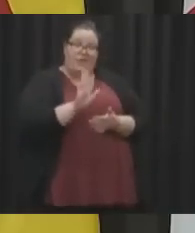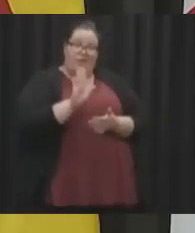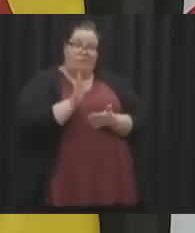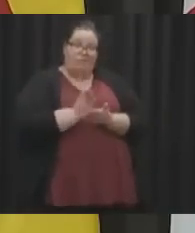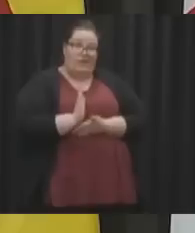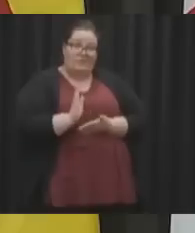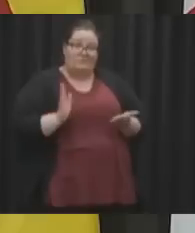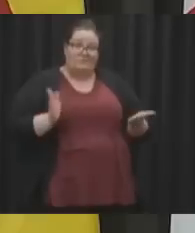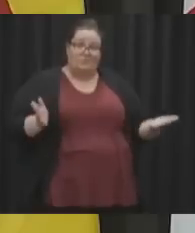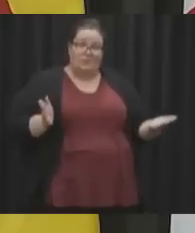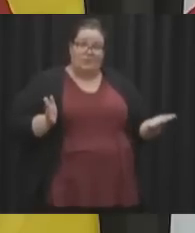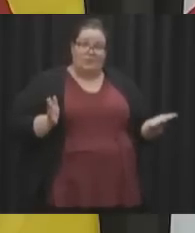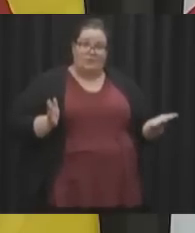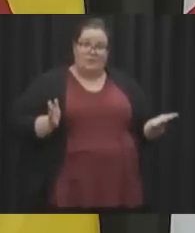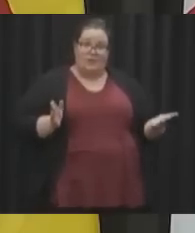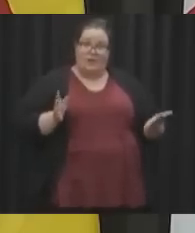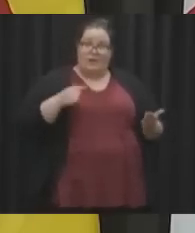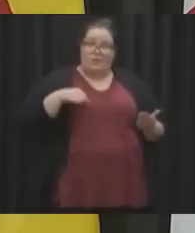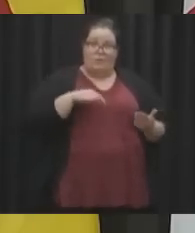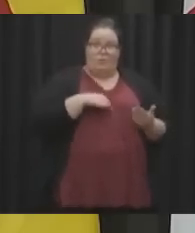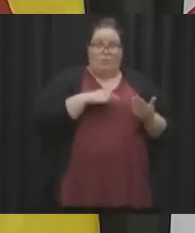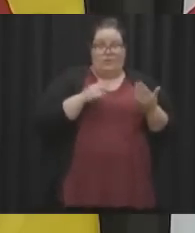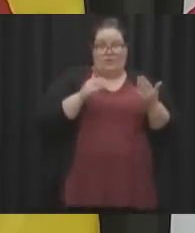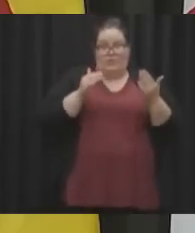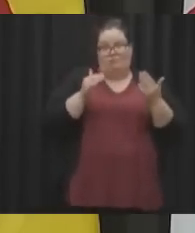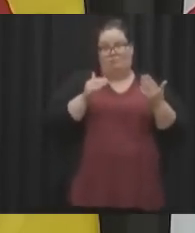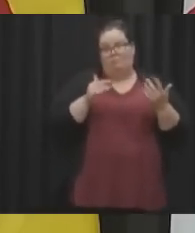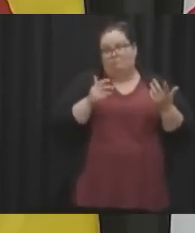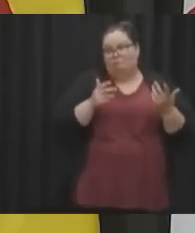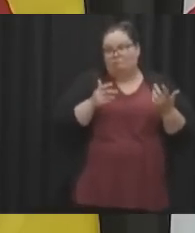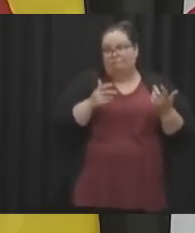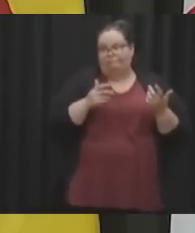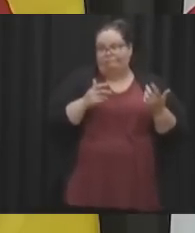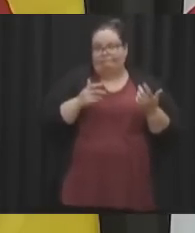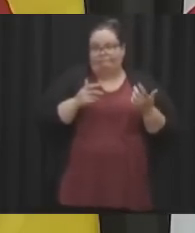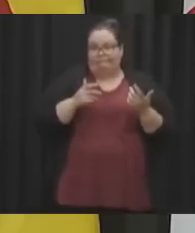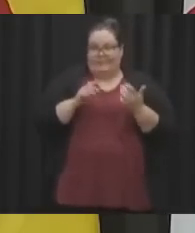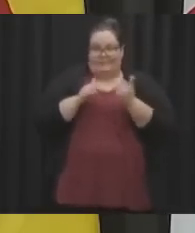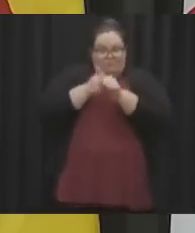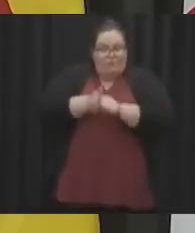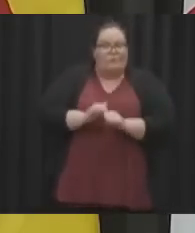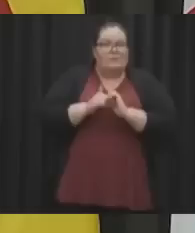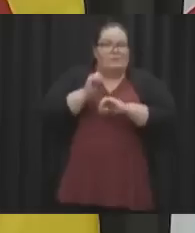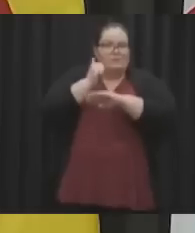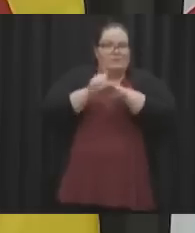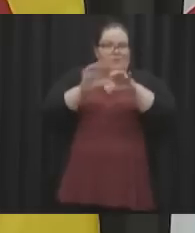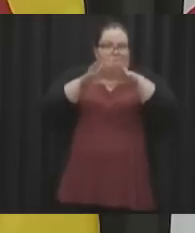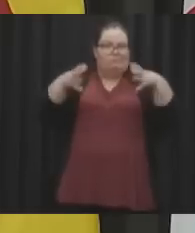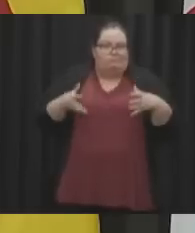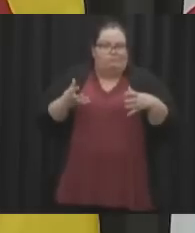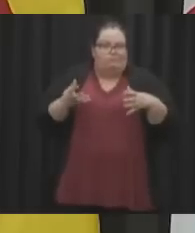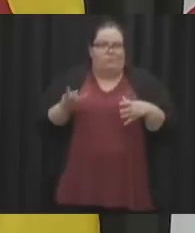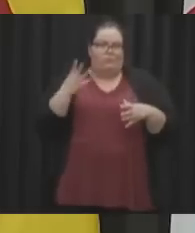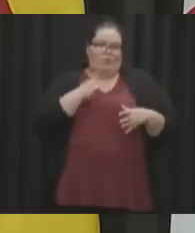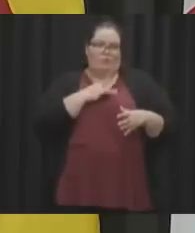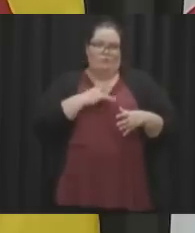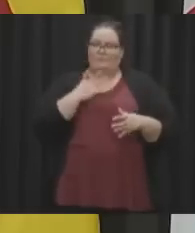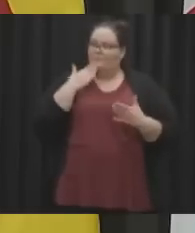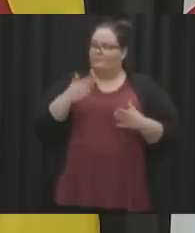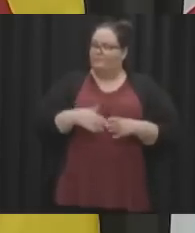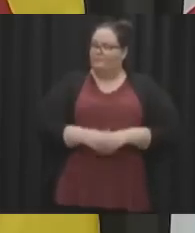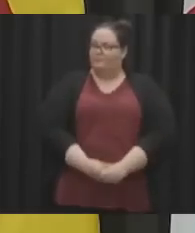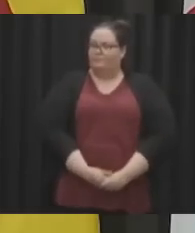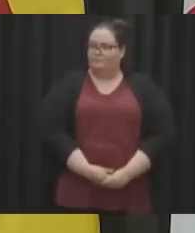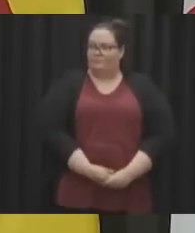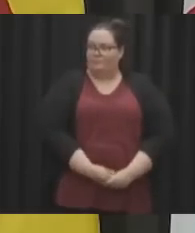est pour Monsieur Cardy. Alors, j'aimerais savoir, en ce qui concerne la fermeture des écoles, vous avez parlé de